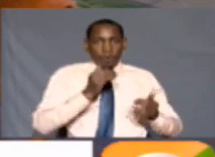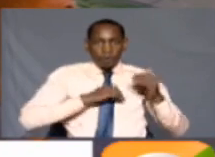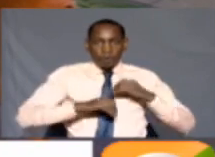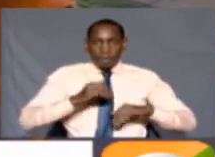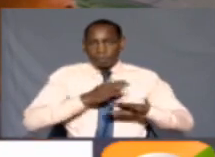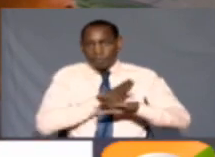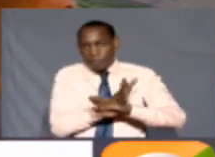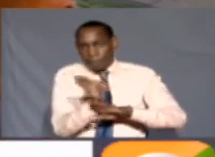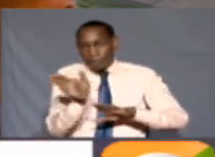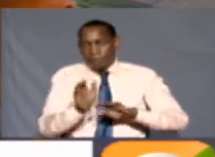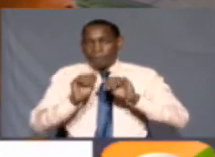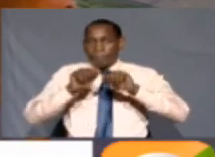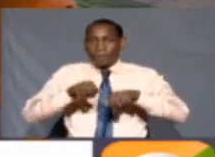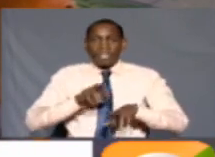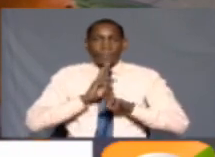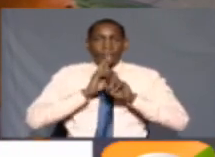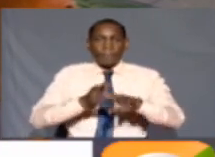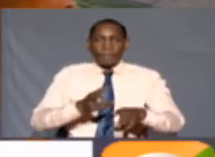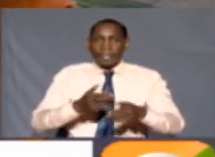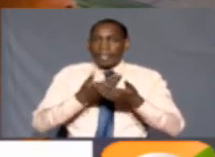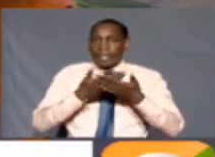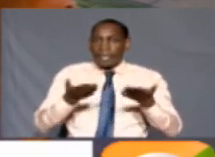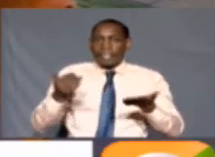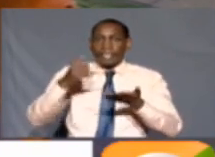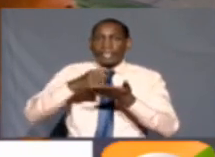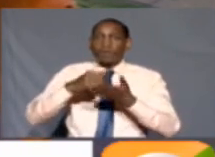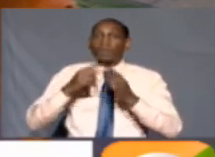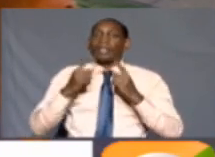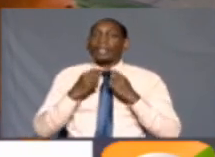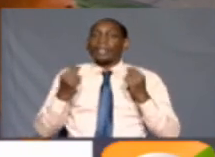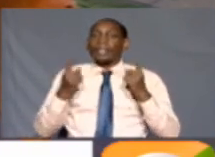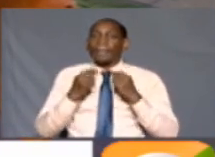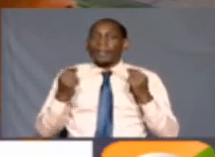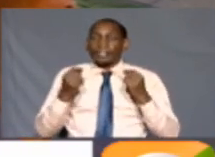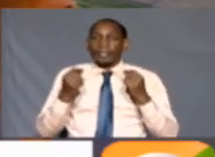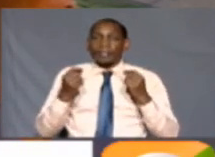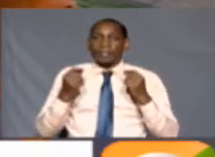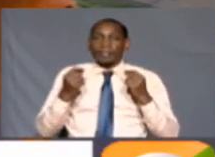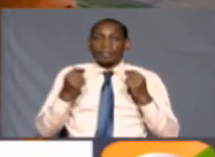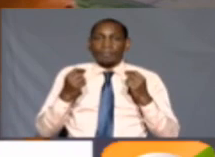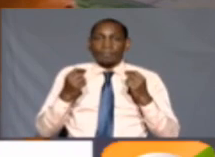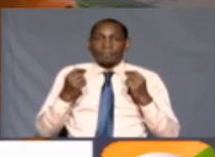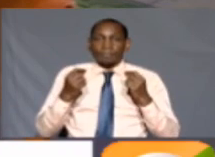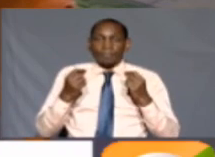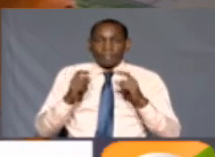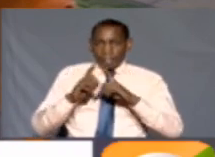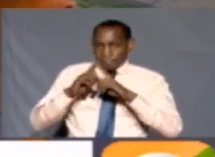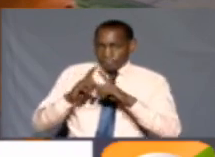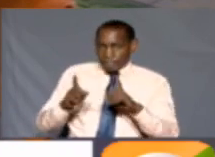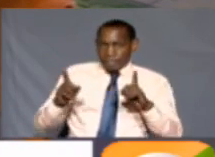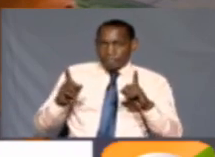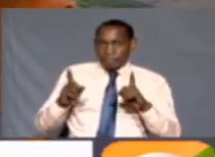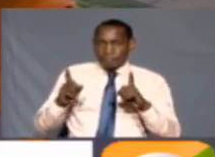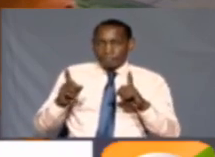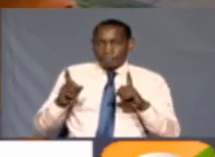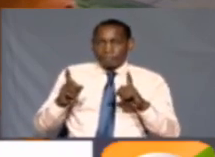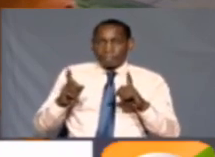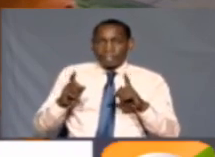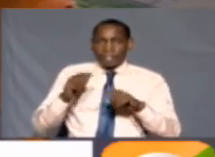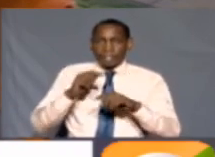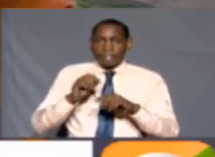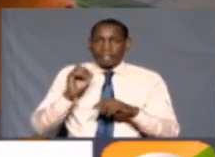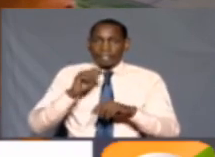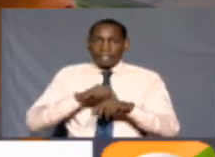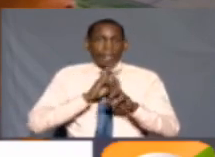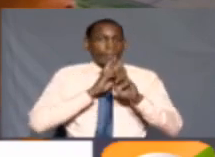or fraud, you can report to anyone, including your pastor. Yeah. Then the pastor will work with you. But the advantage of reporting